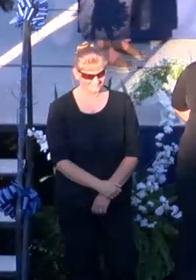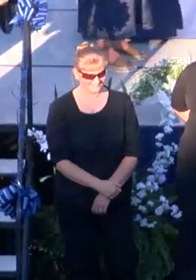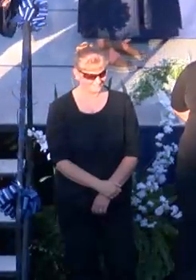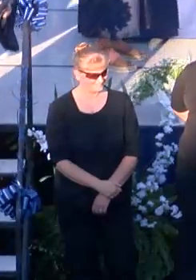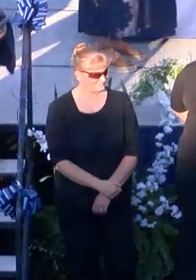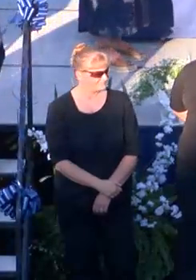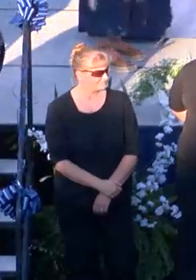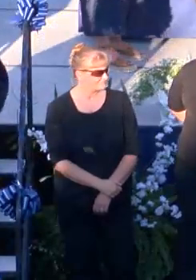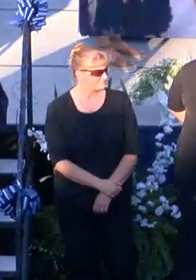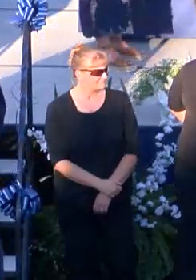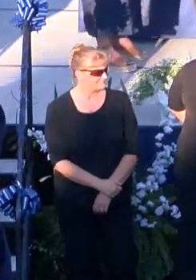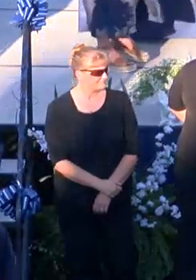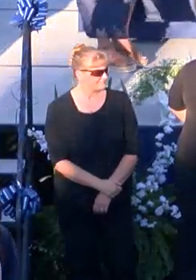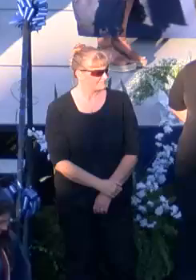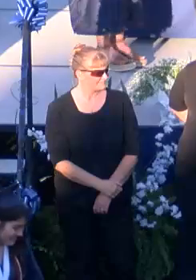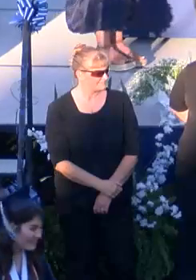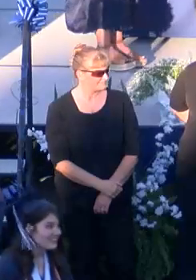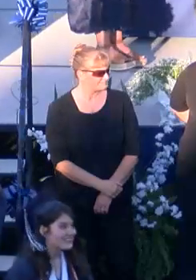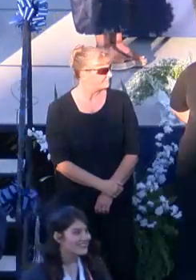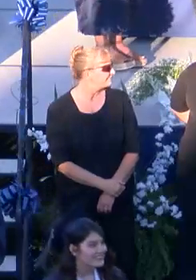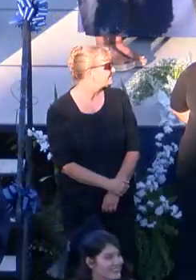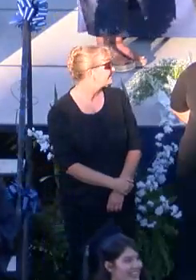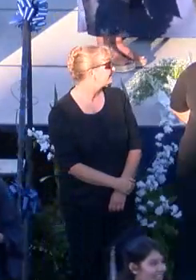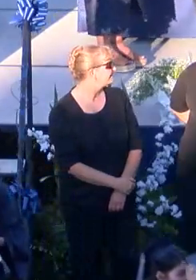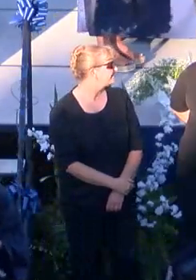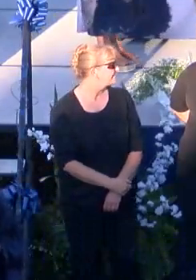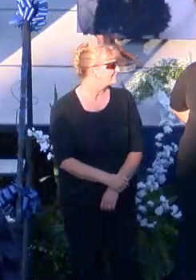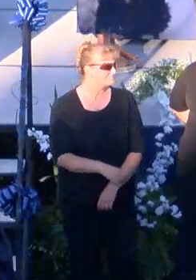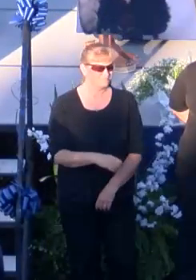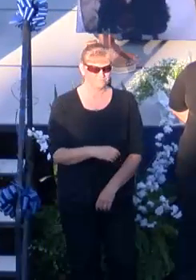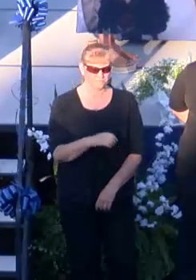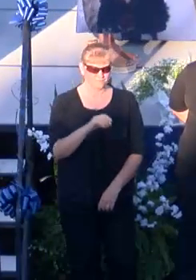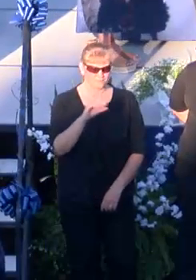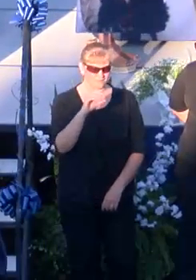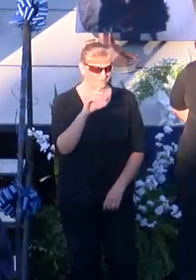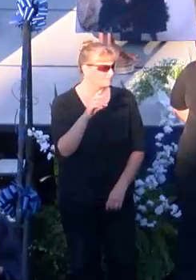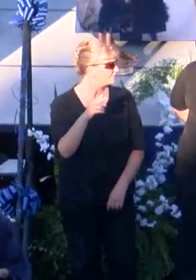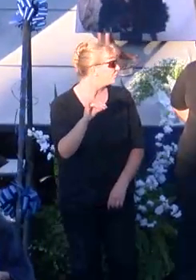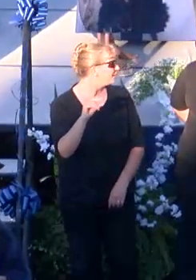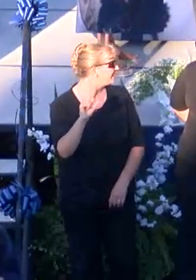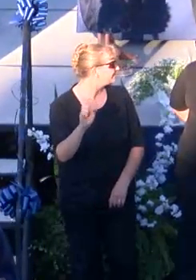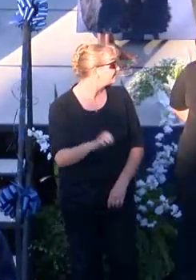Bilgai Sotelo. Joel Sanchez Corona.